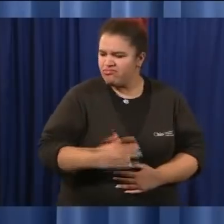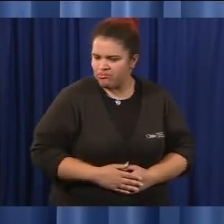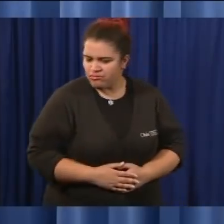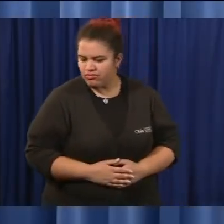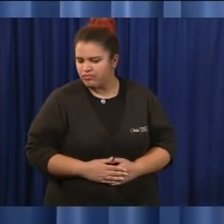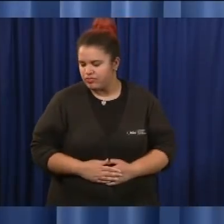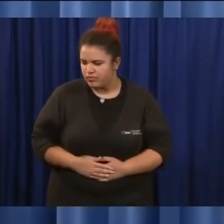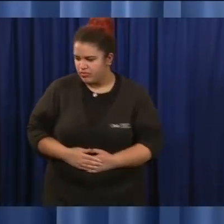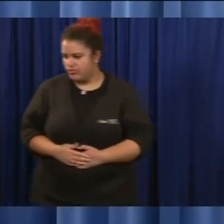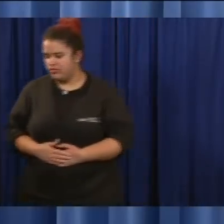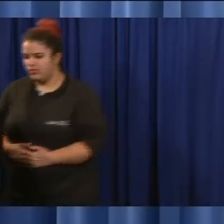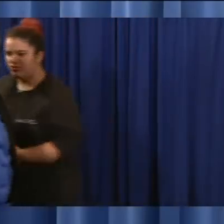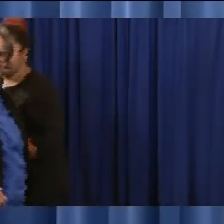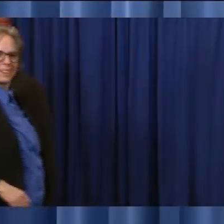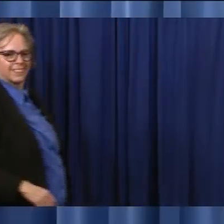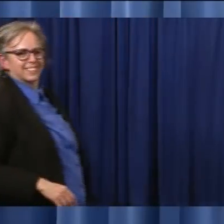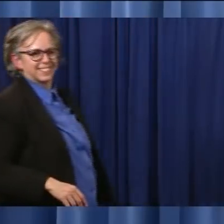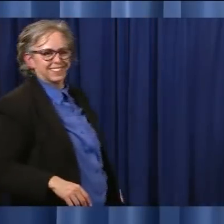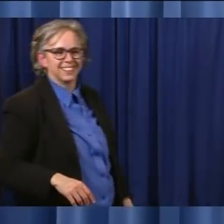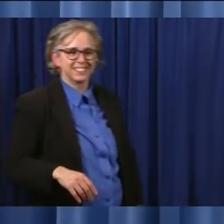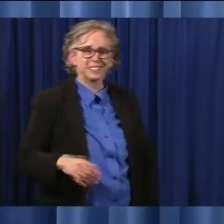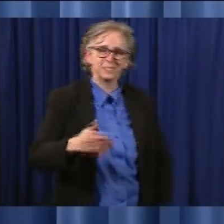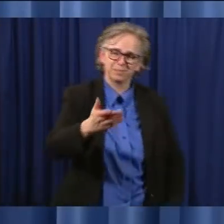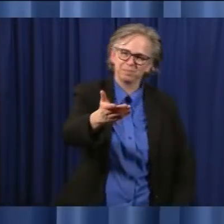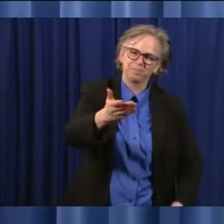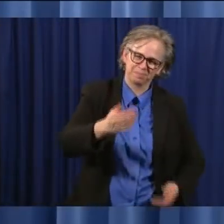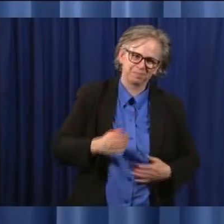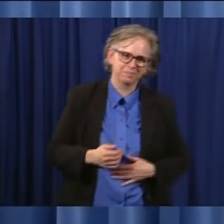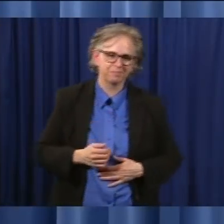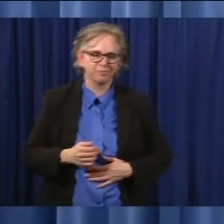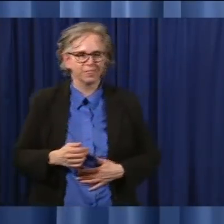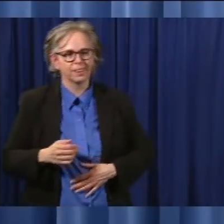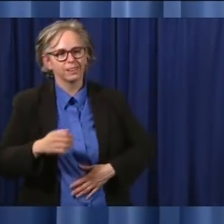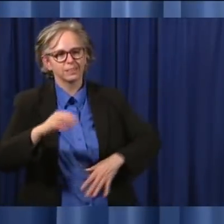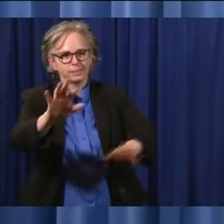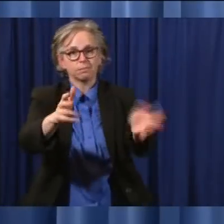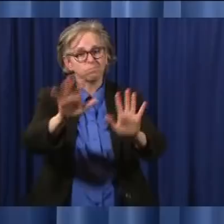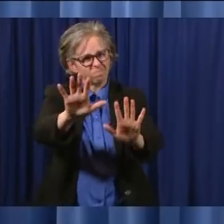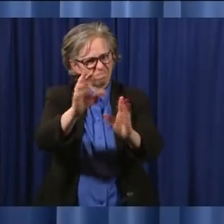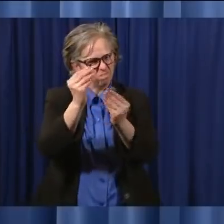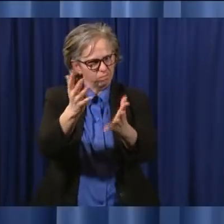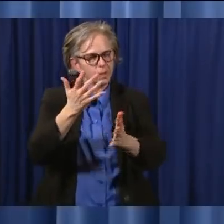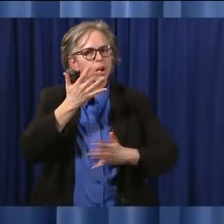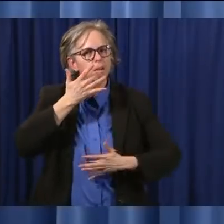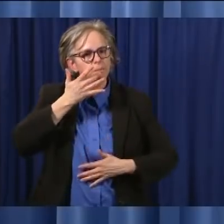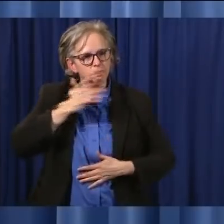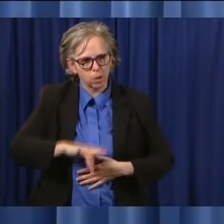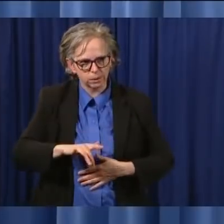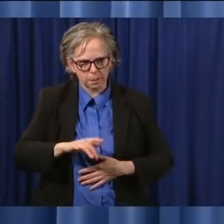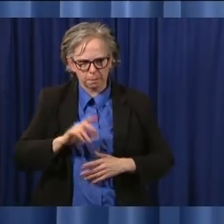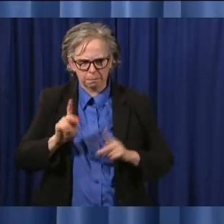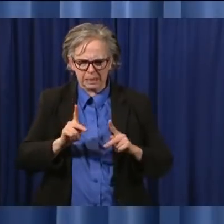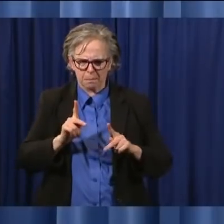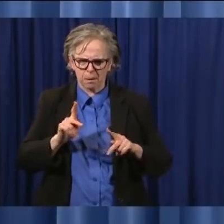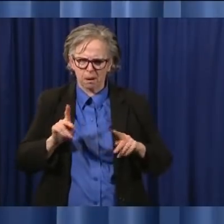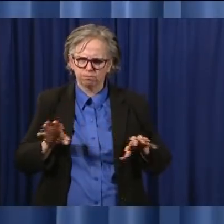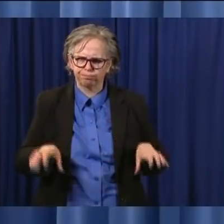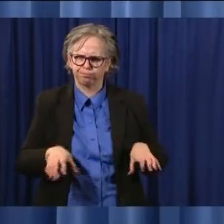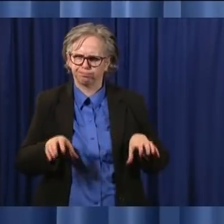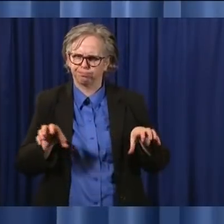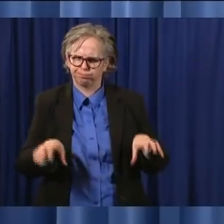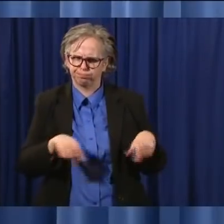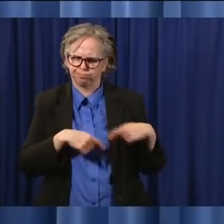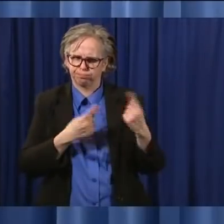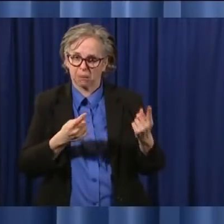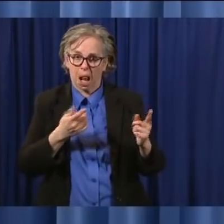You know, we were very fortunate, and we had people who worked very hard, and we got a break. We were able to sign